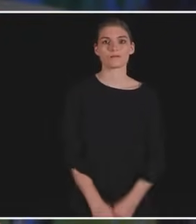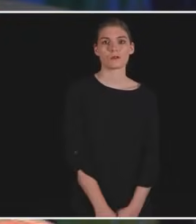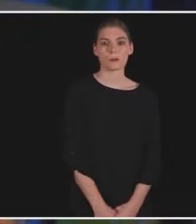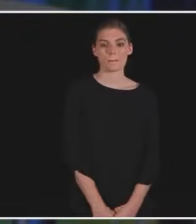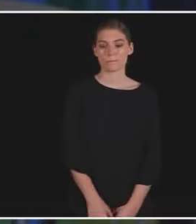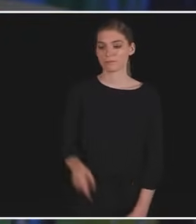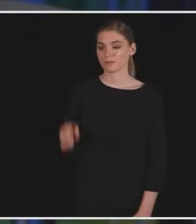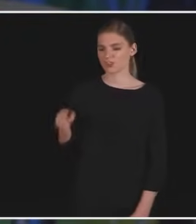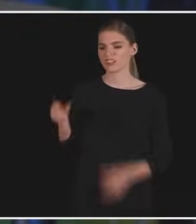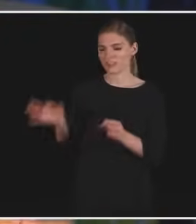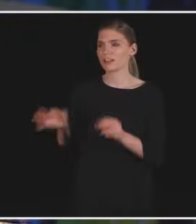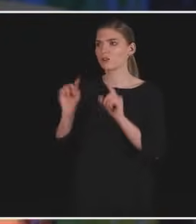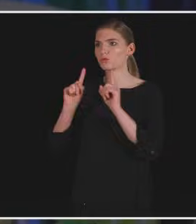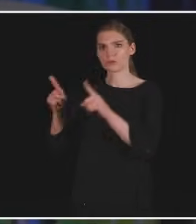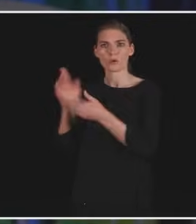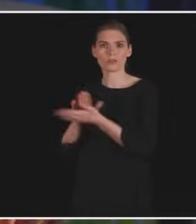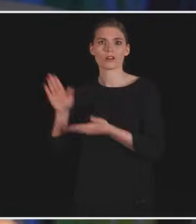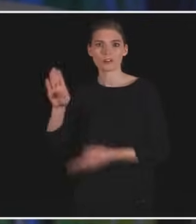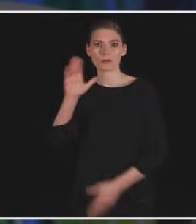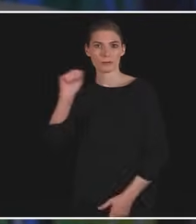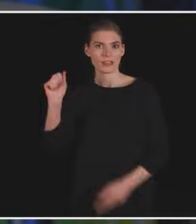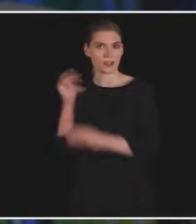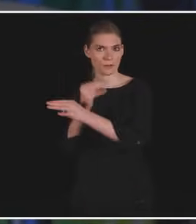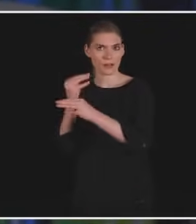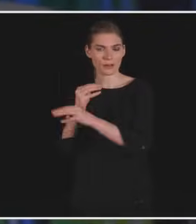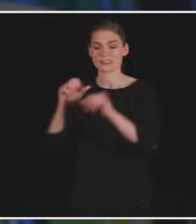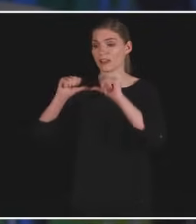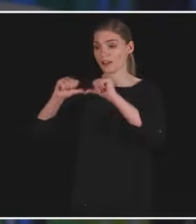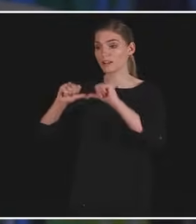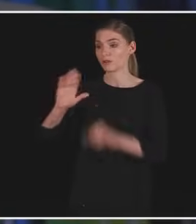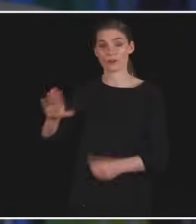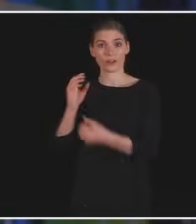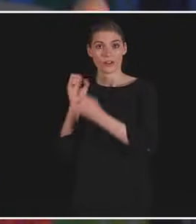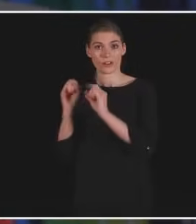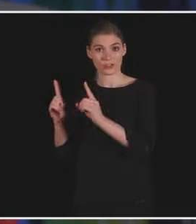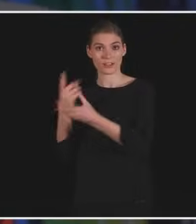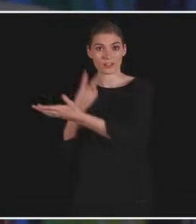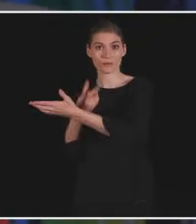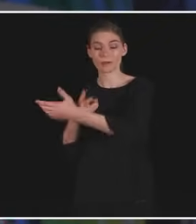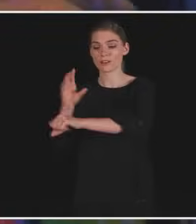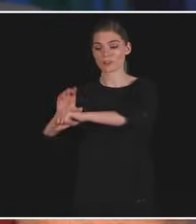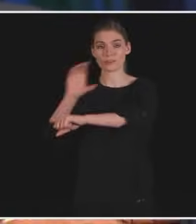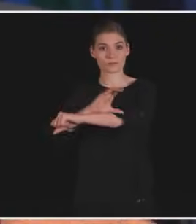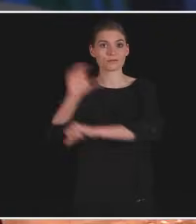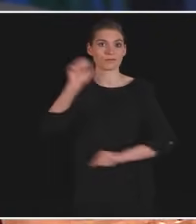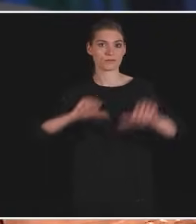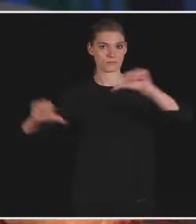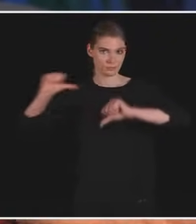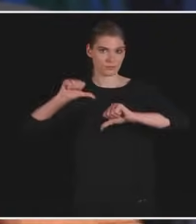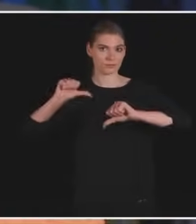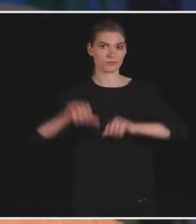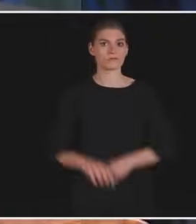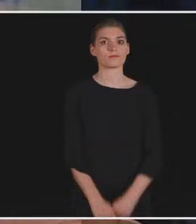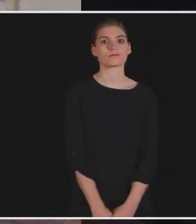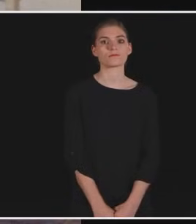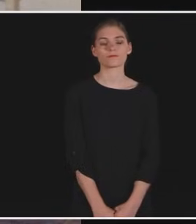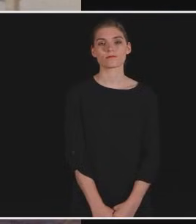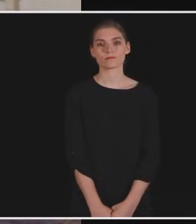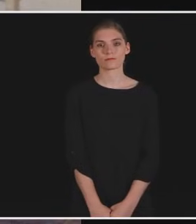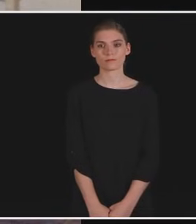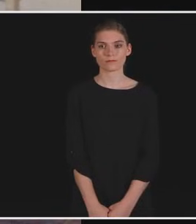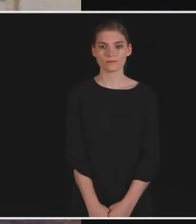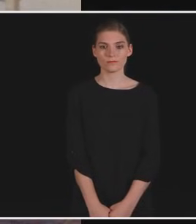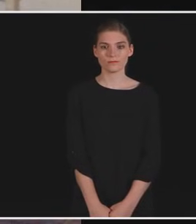marriage. She was able to choose to get a bachelor's degree in mathematics and then go on to get a master's degree in computer